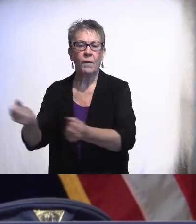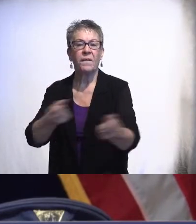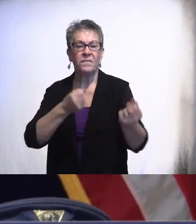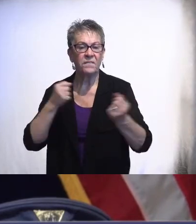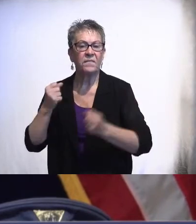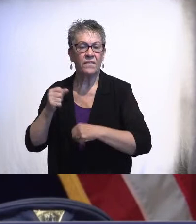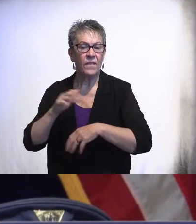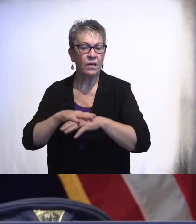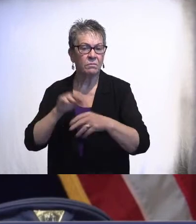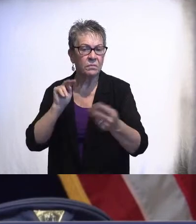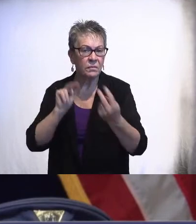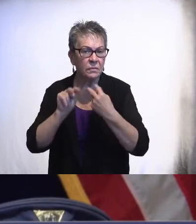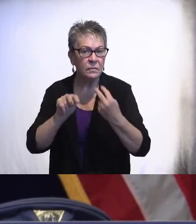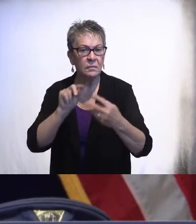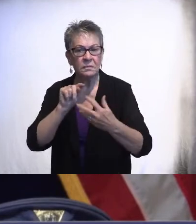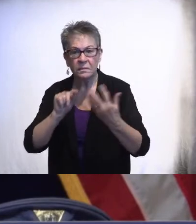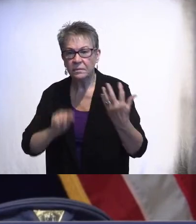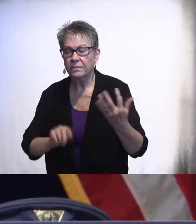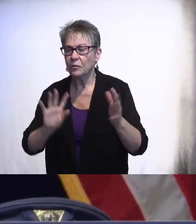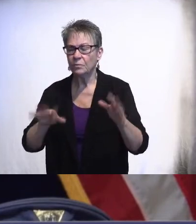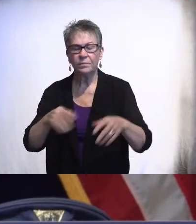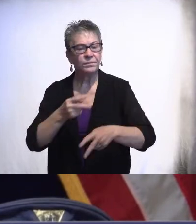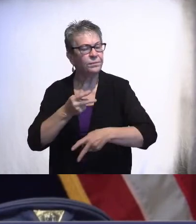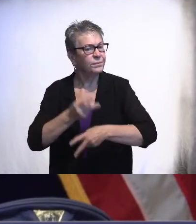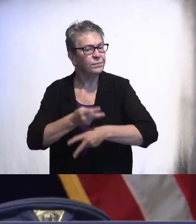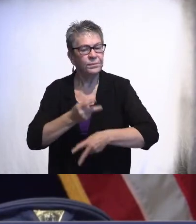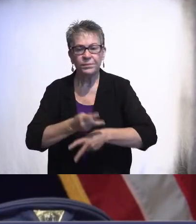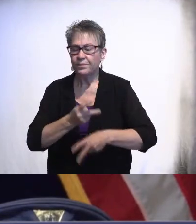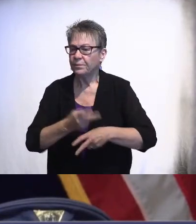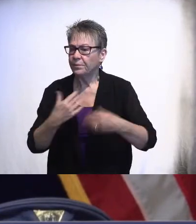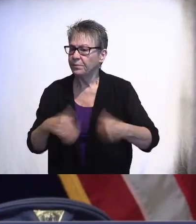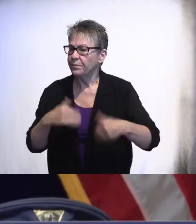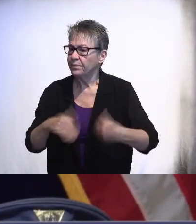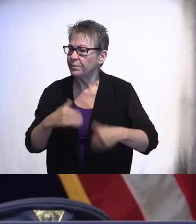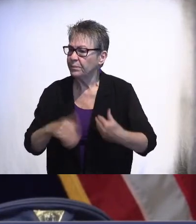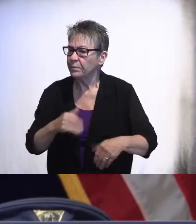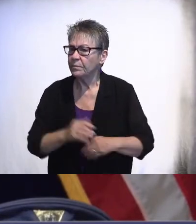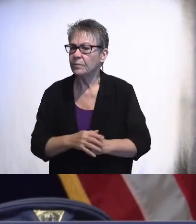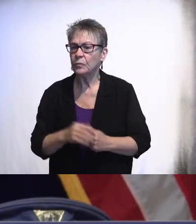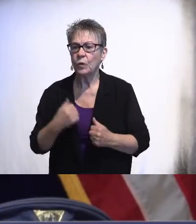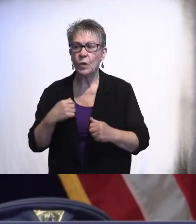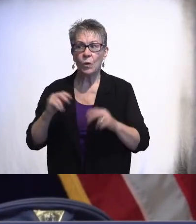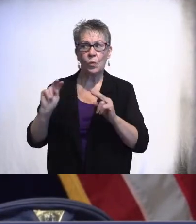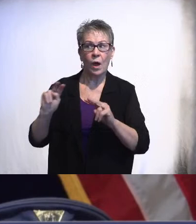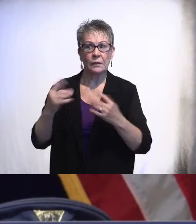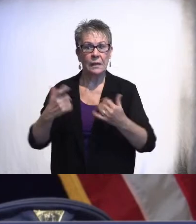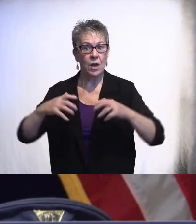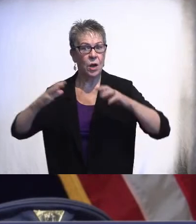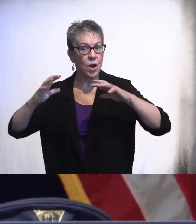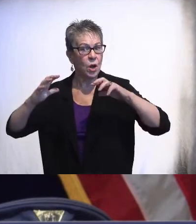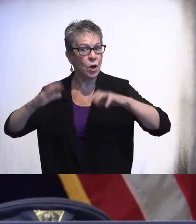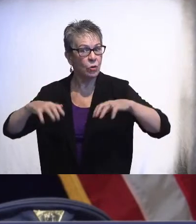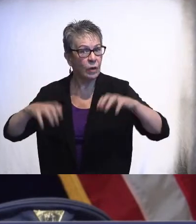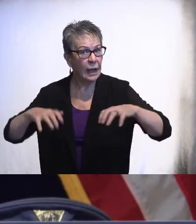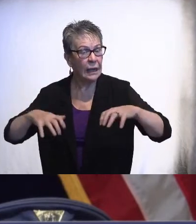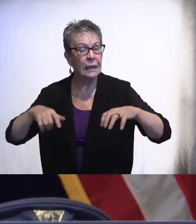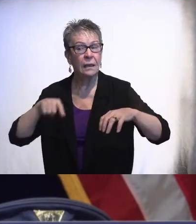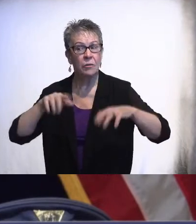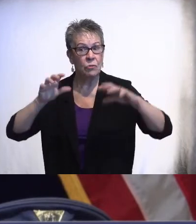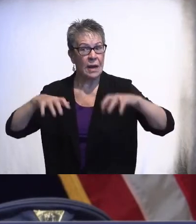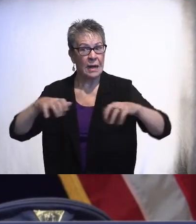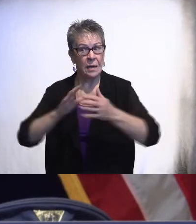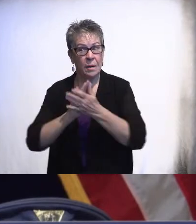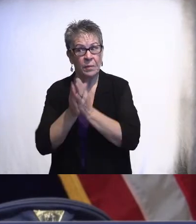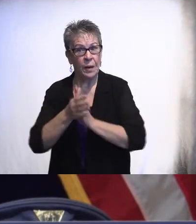travel restrictions. As far as today, we're still watching rain, sleet, and snow. Concerned about the ground temperatures